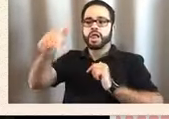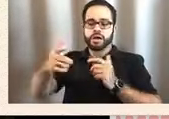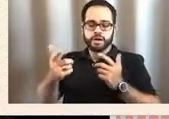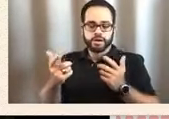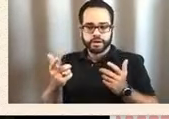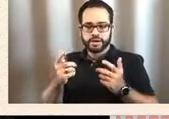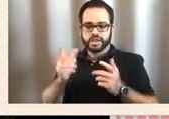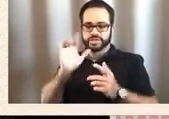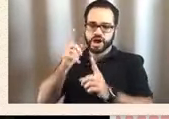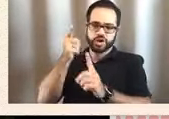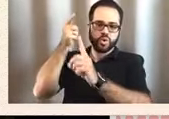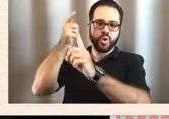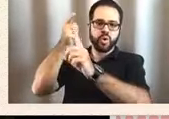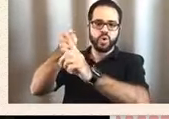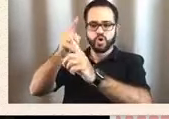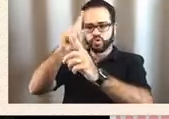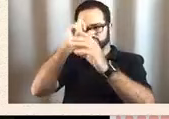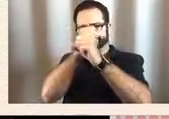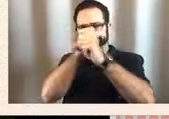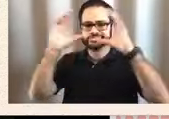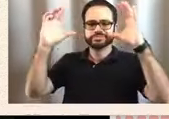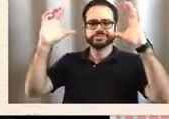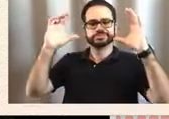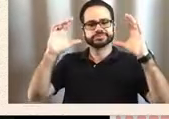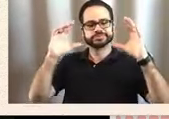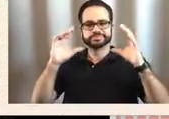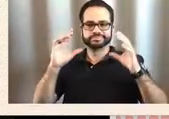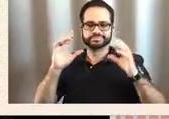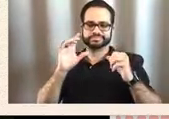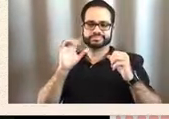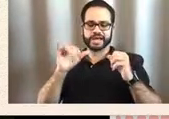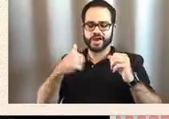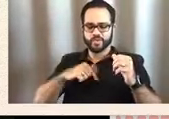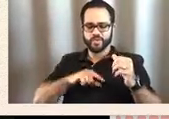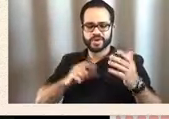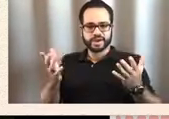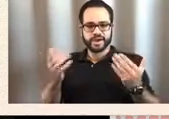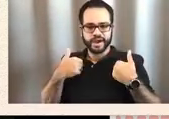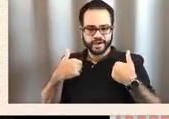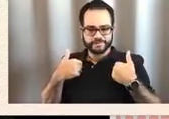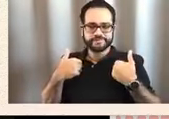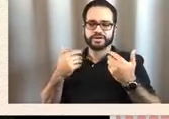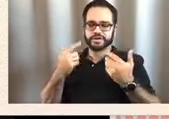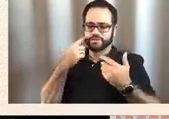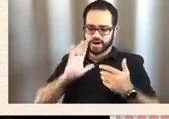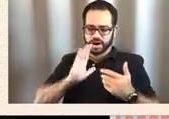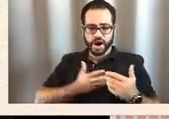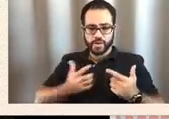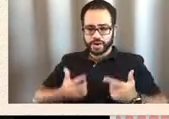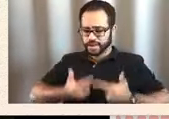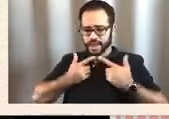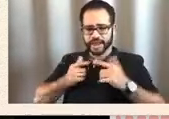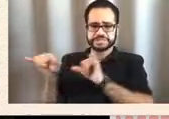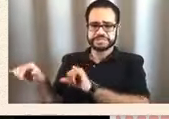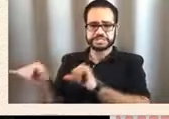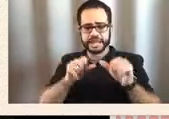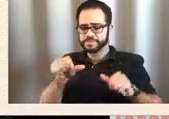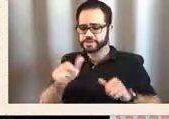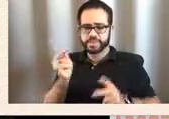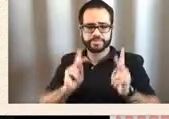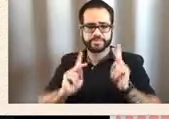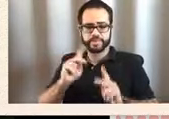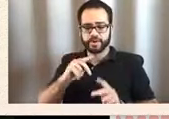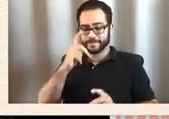dreams, aspirations that we have in life like anybody else. Because our disability